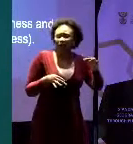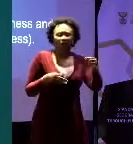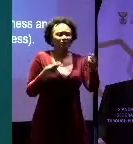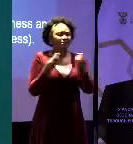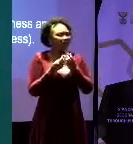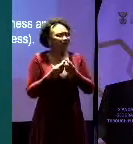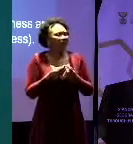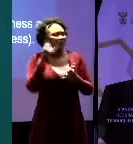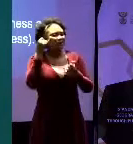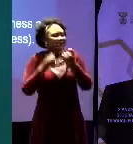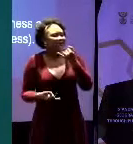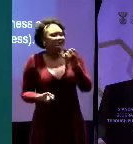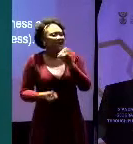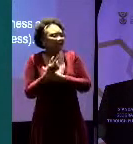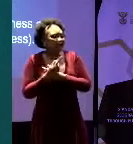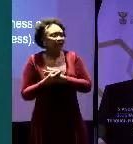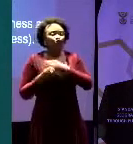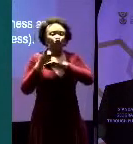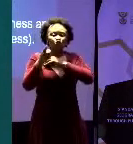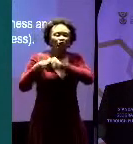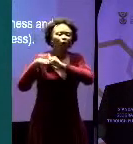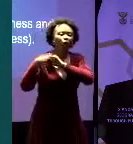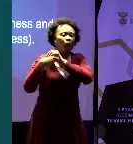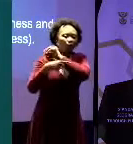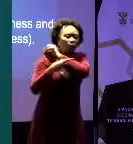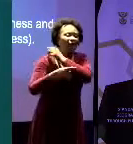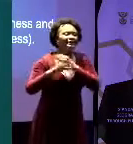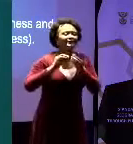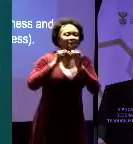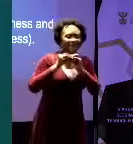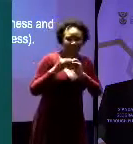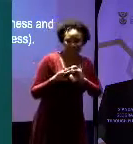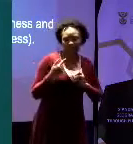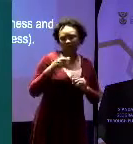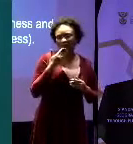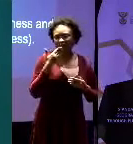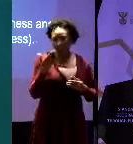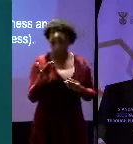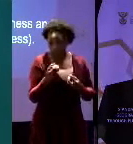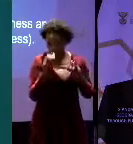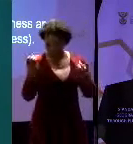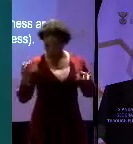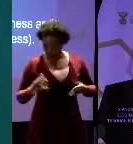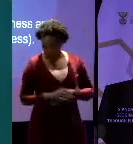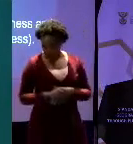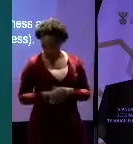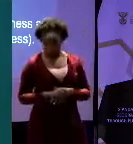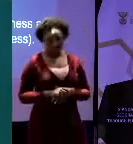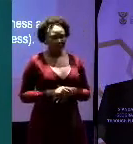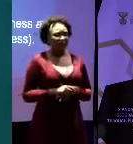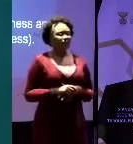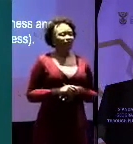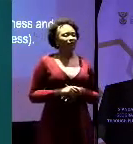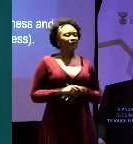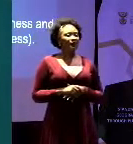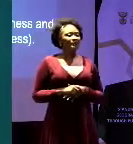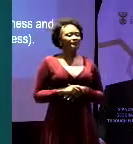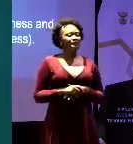incorrectly, etc., etc., she was all on point. So all thanks to you, Anita, well done.